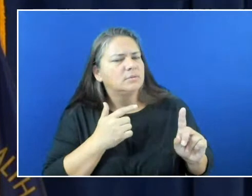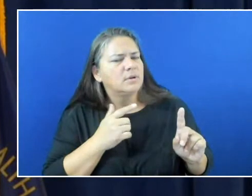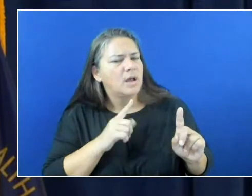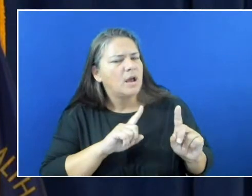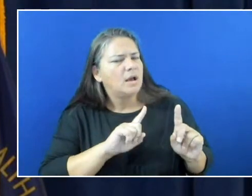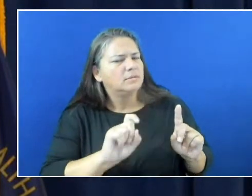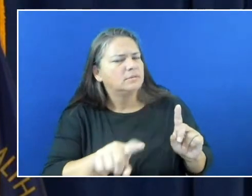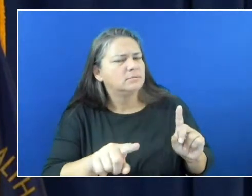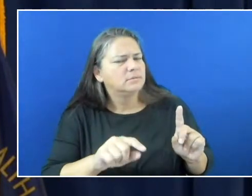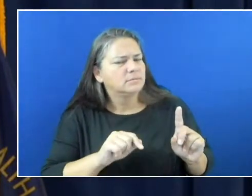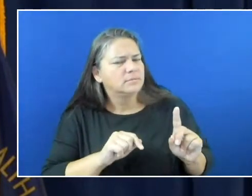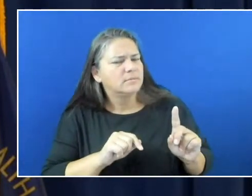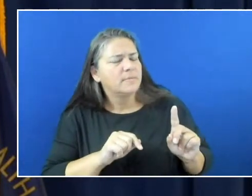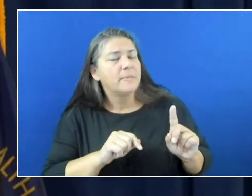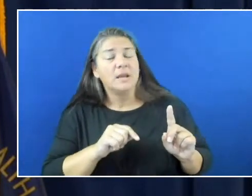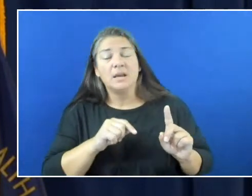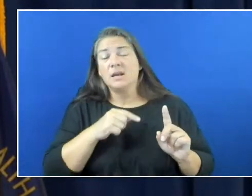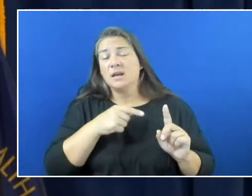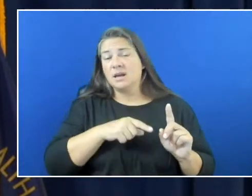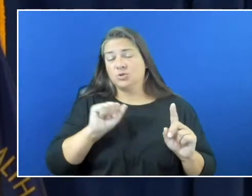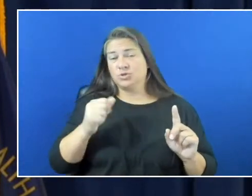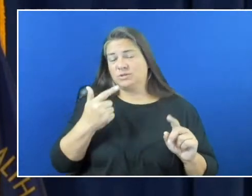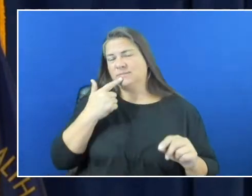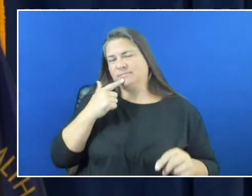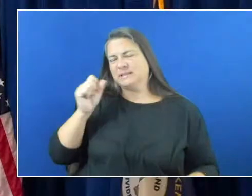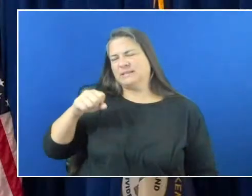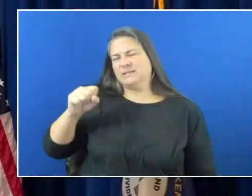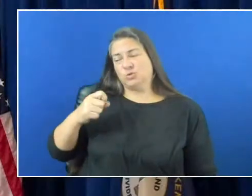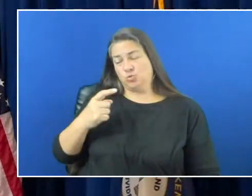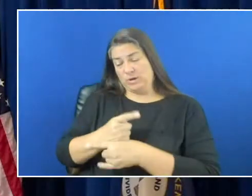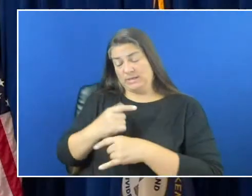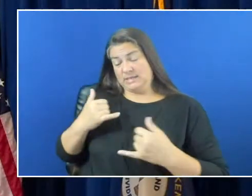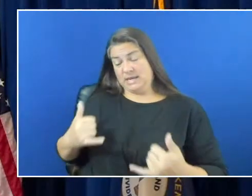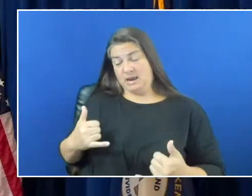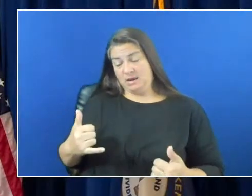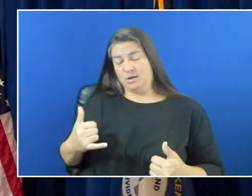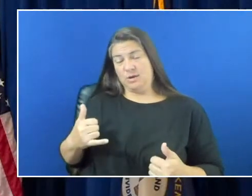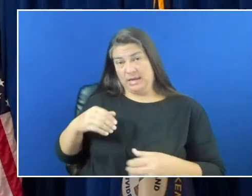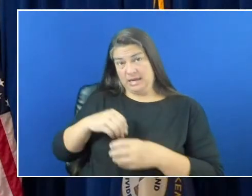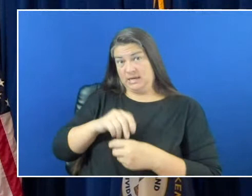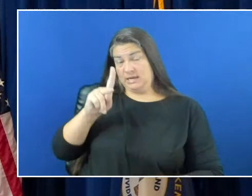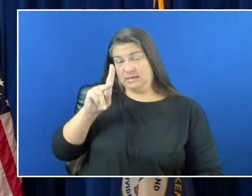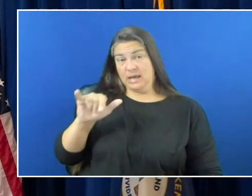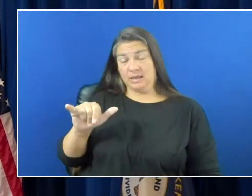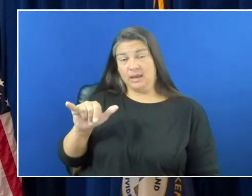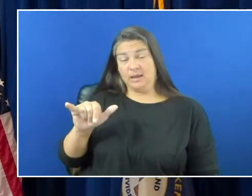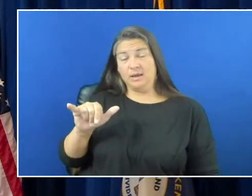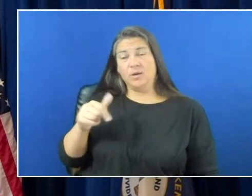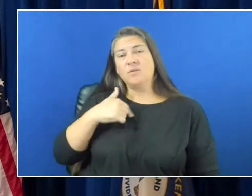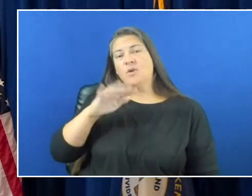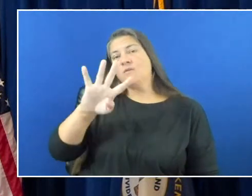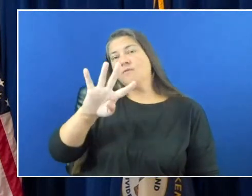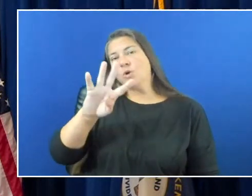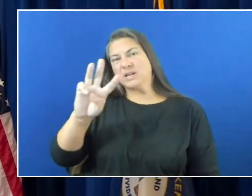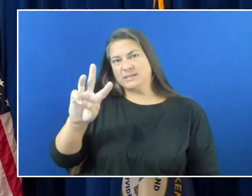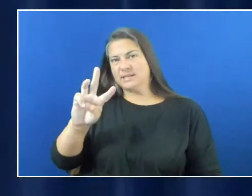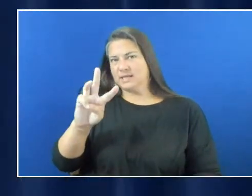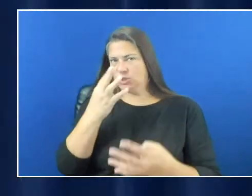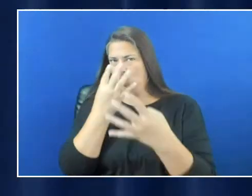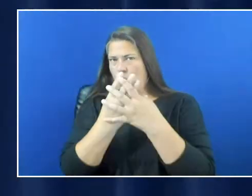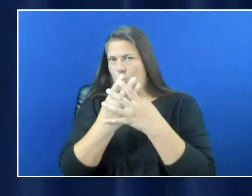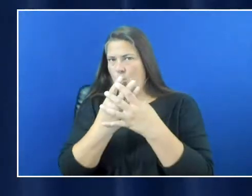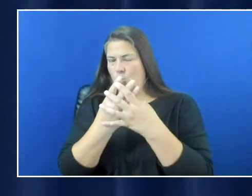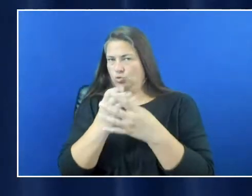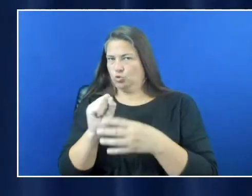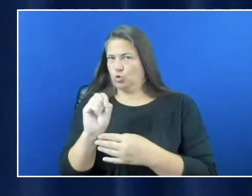that you have? Yeah, right now, as I understand, there have been in Kentucky 46 arrests, but that